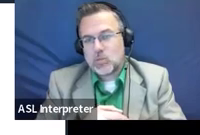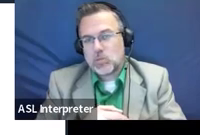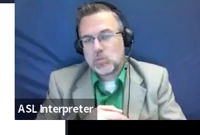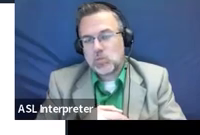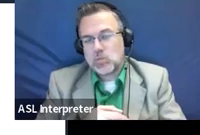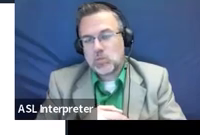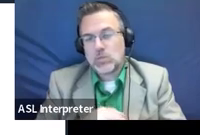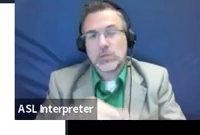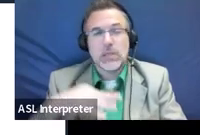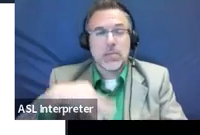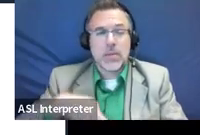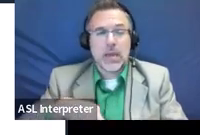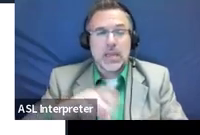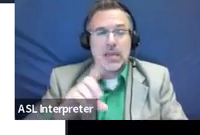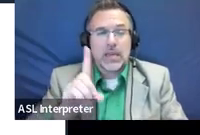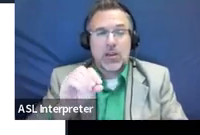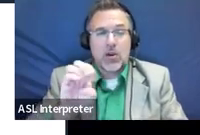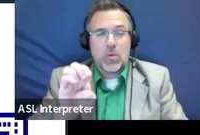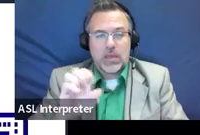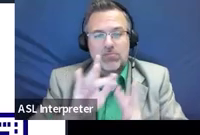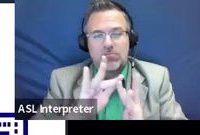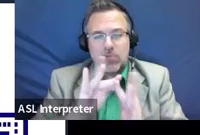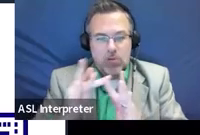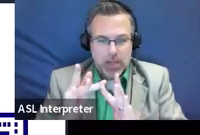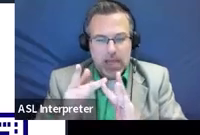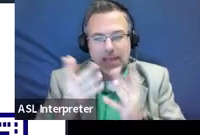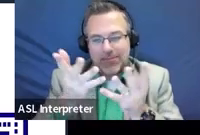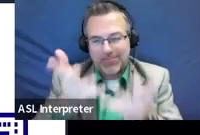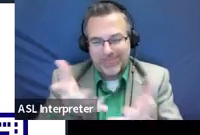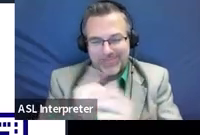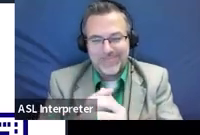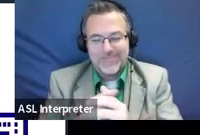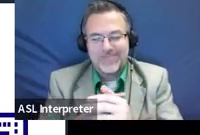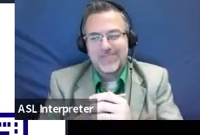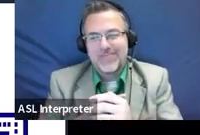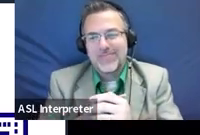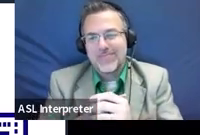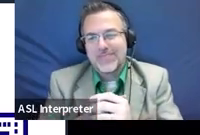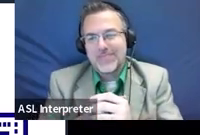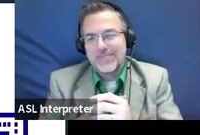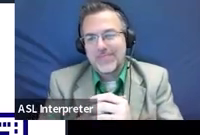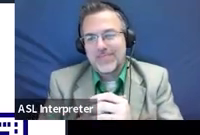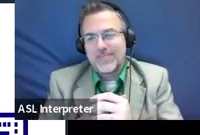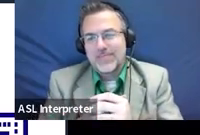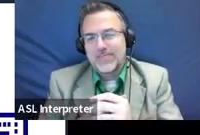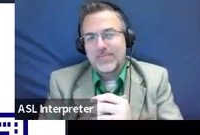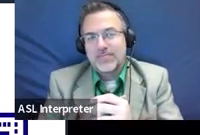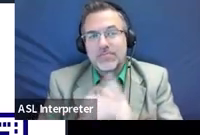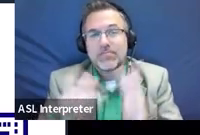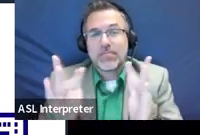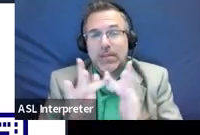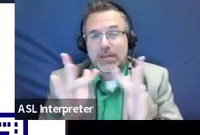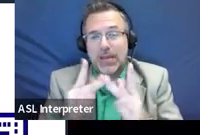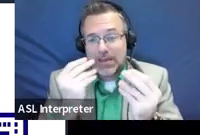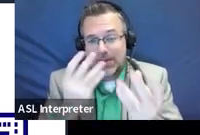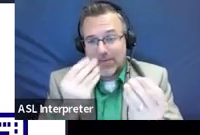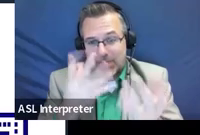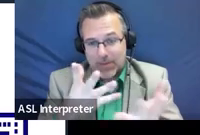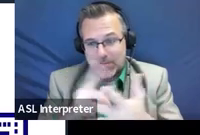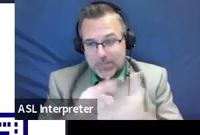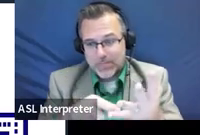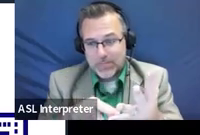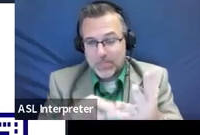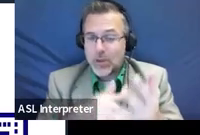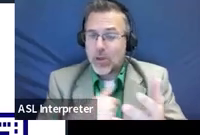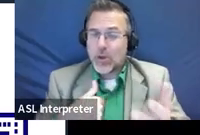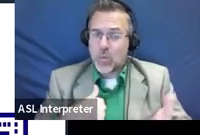Maine DOE online. You can check us out everywhere. And then this is our contact information, because we really are